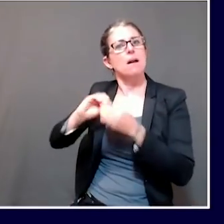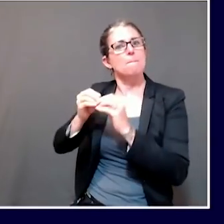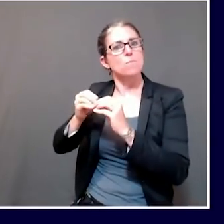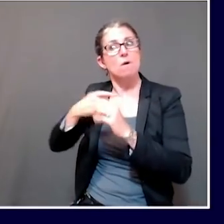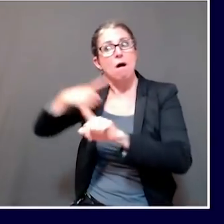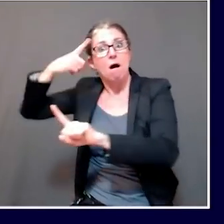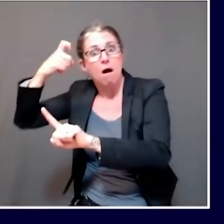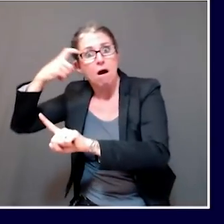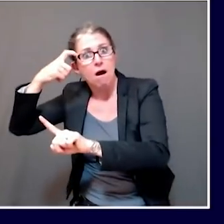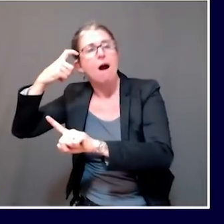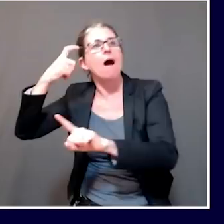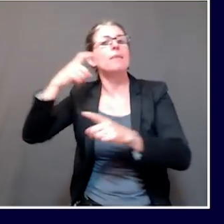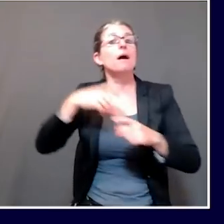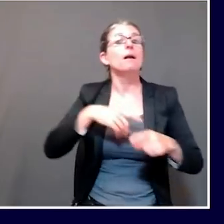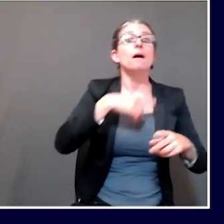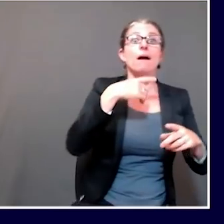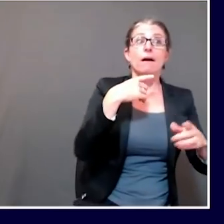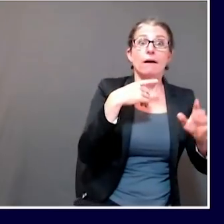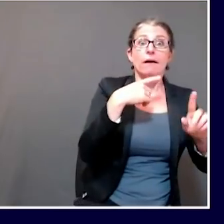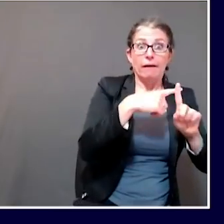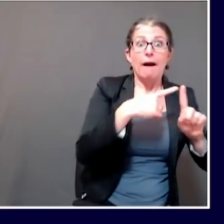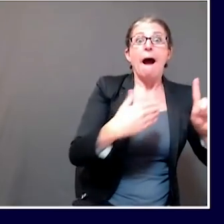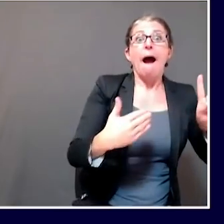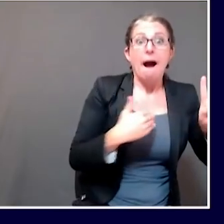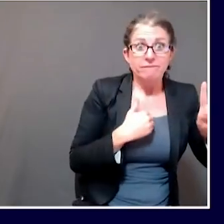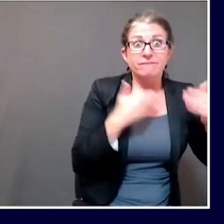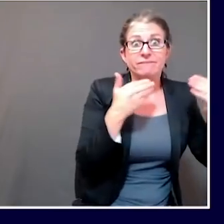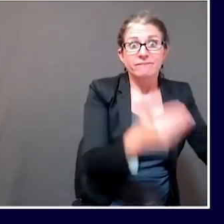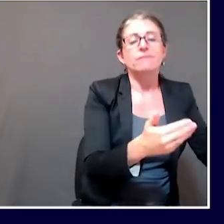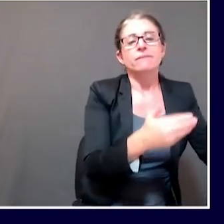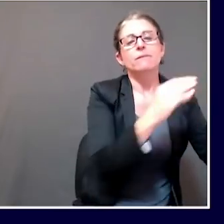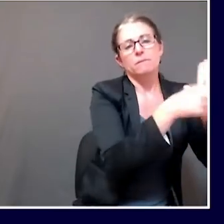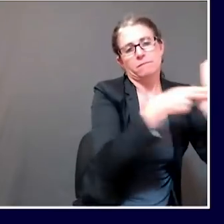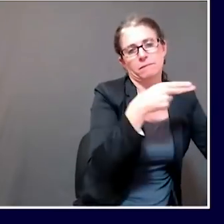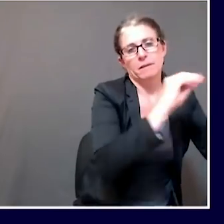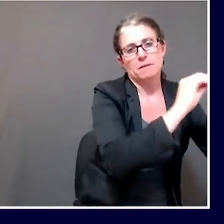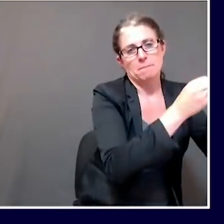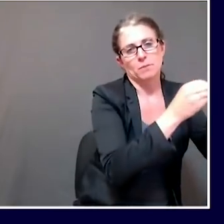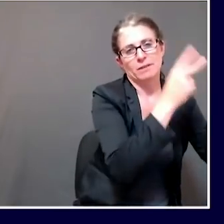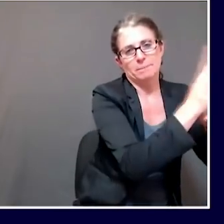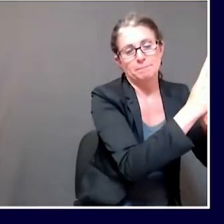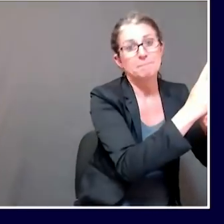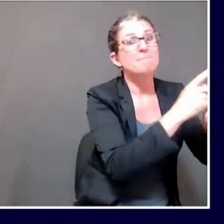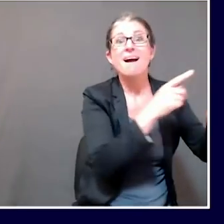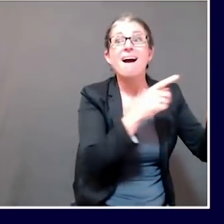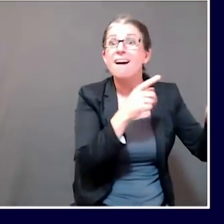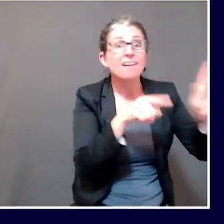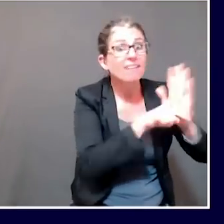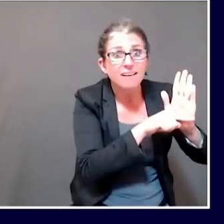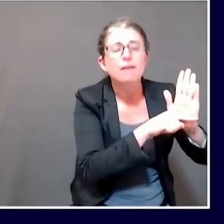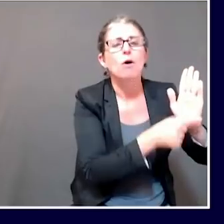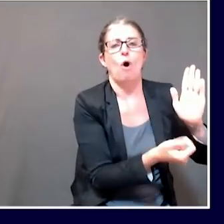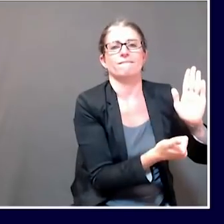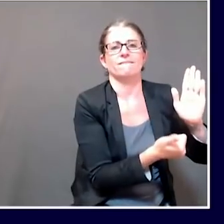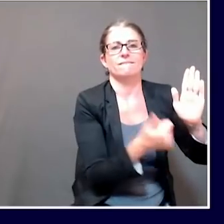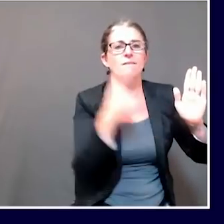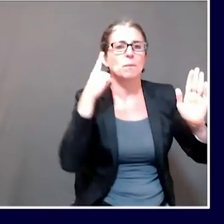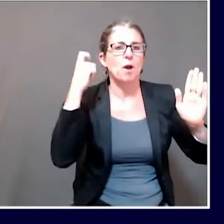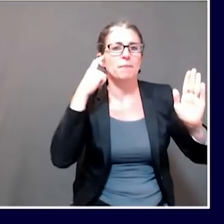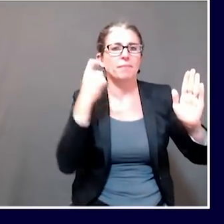removed from the probable count, in this case resulting in a decrease of 8 cases. Right now in